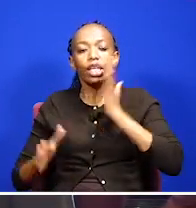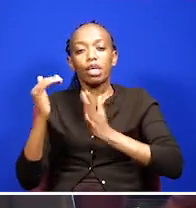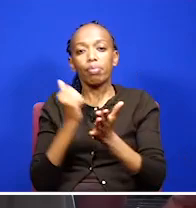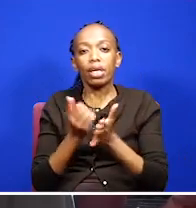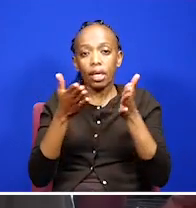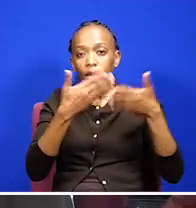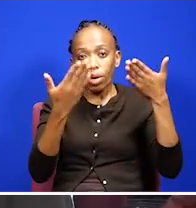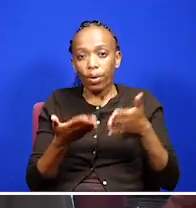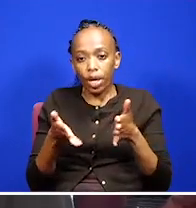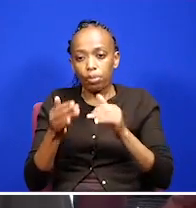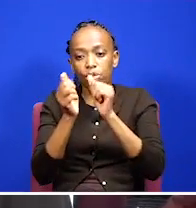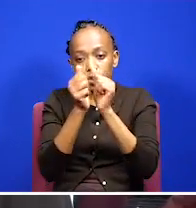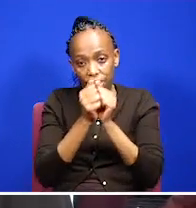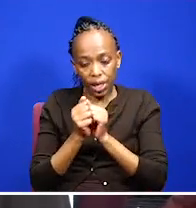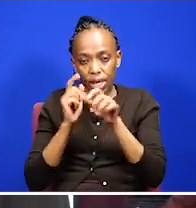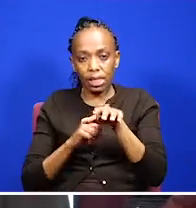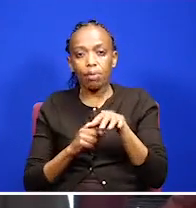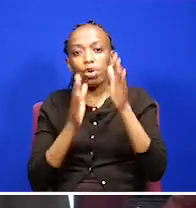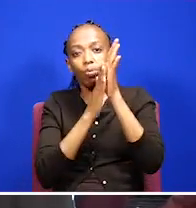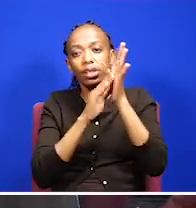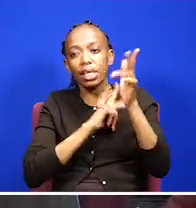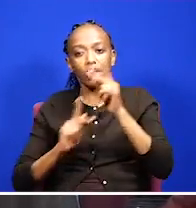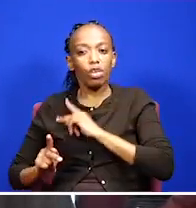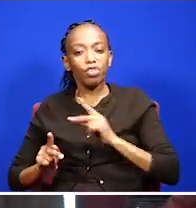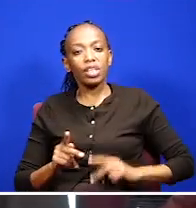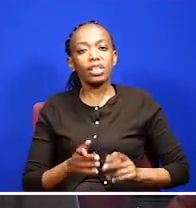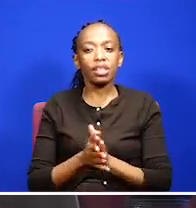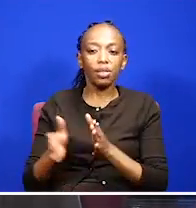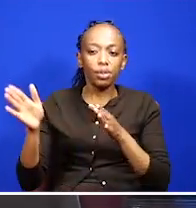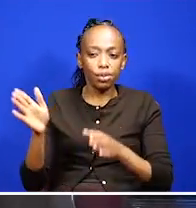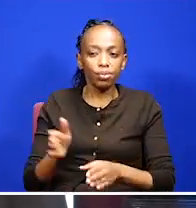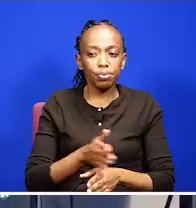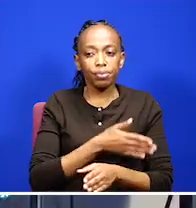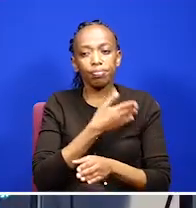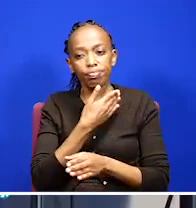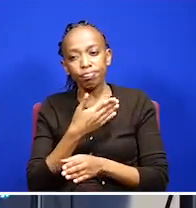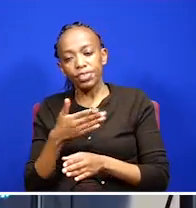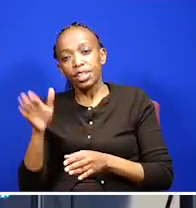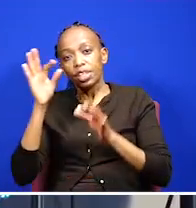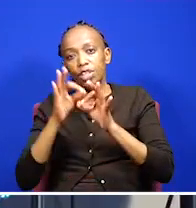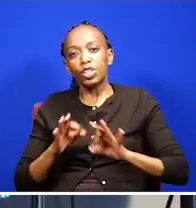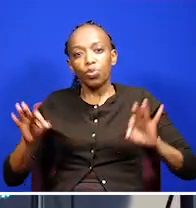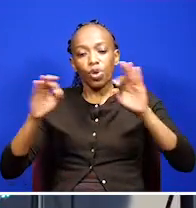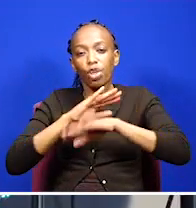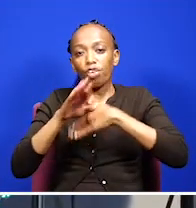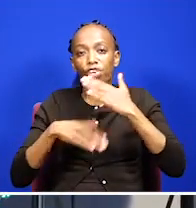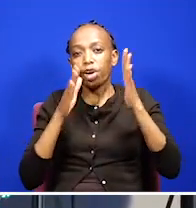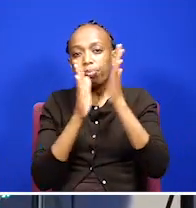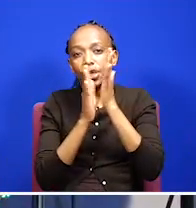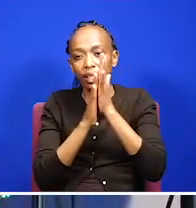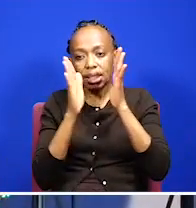And so we welcome you together as we praise the King of Kings. Yes. Hallelujah. He's worthy of all our praise.